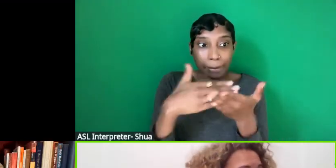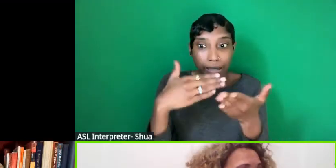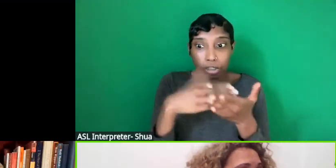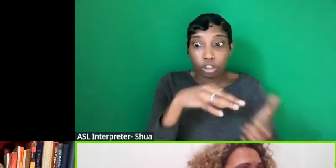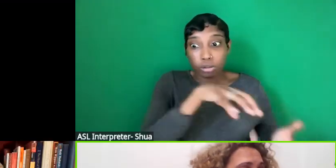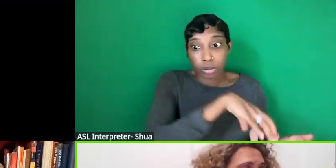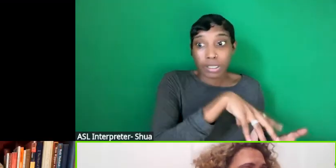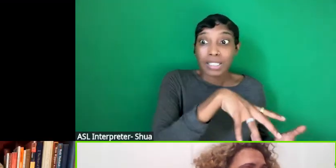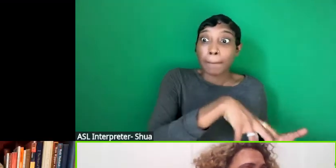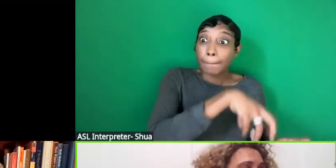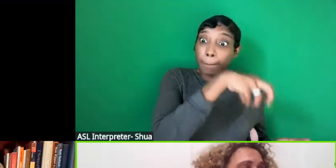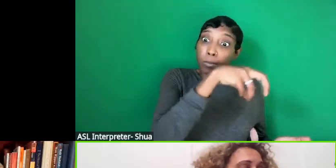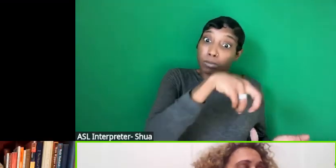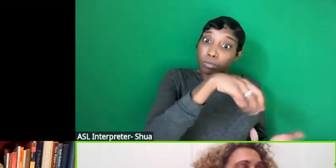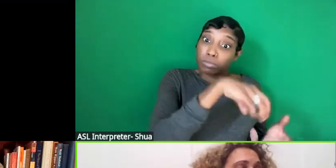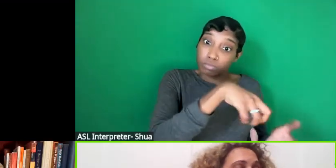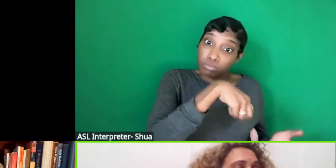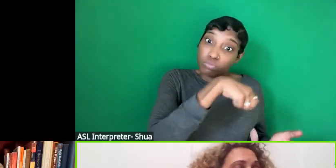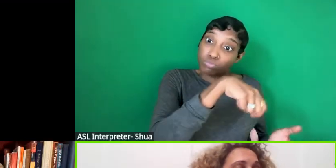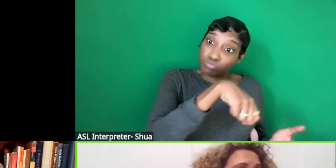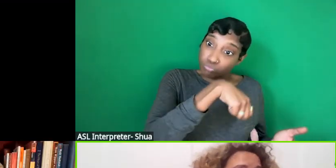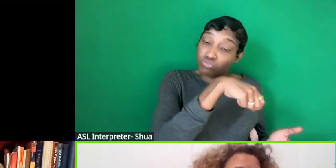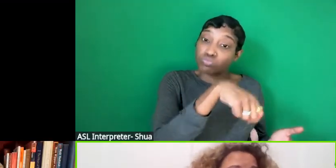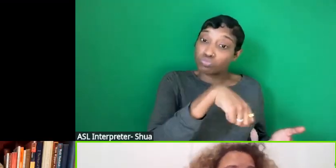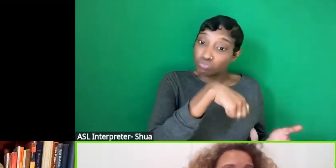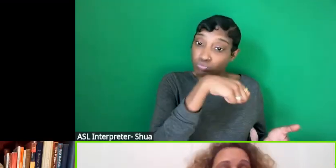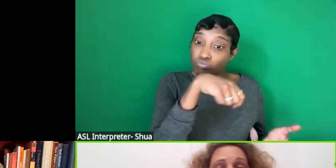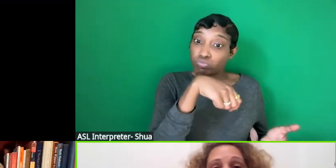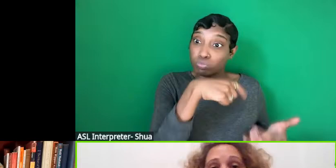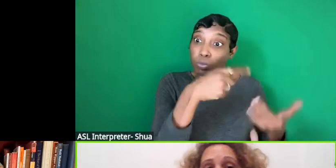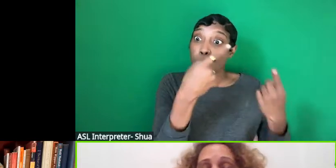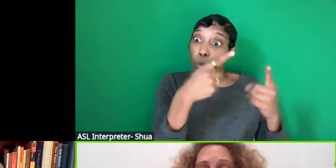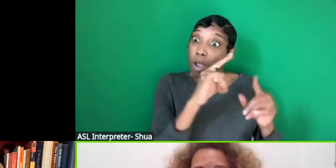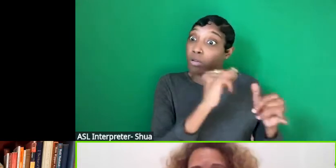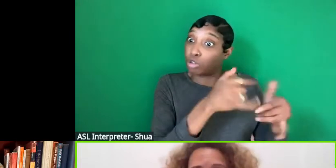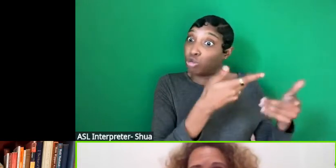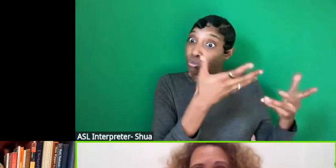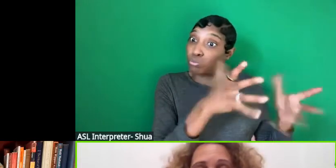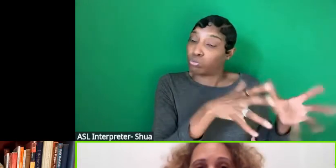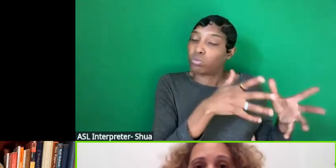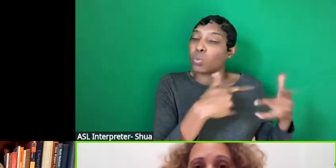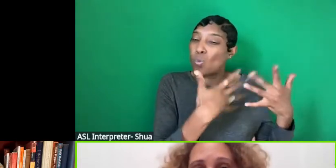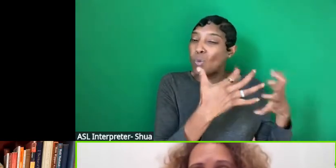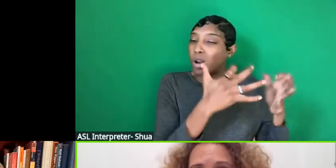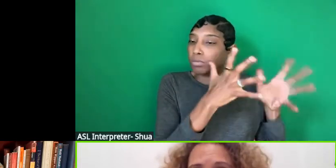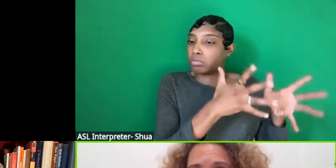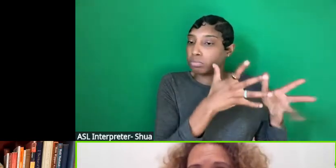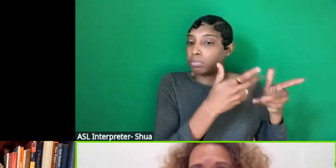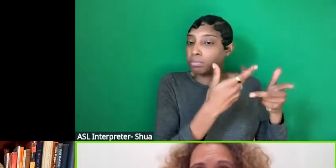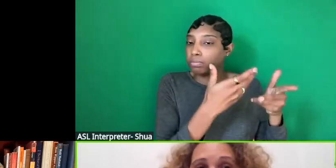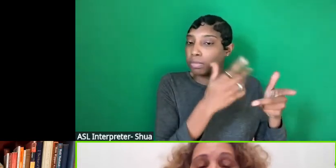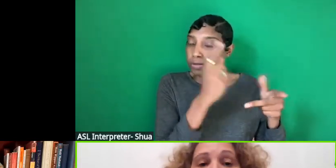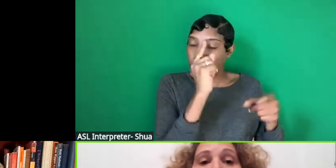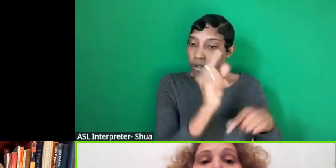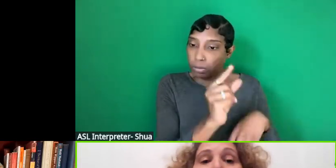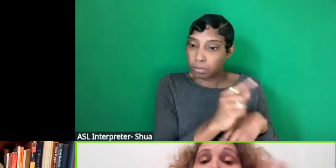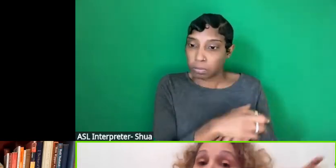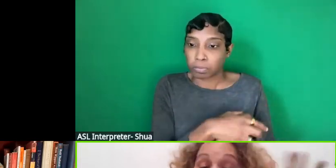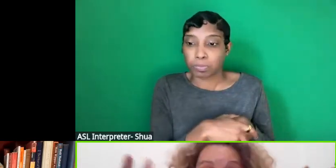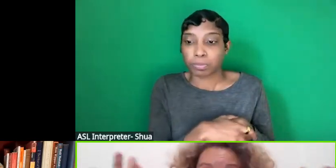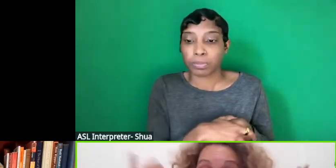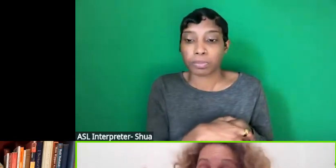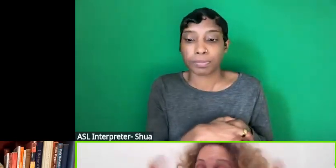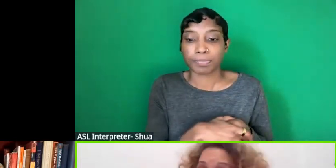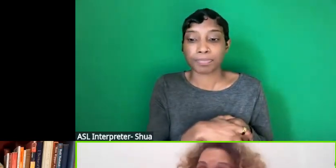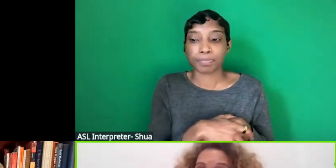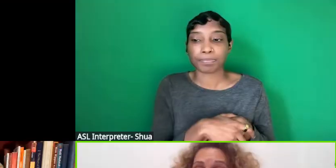slurry. And while that's happening, we want to let it kind of sit as much as possible in there. I want